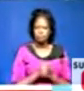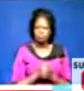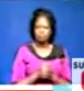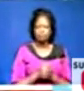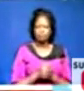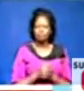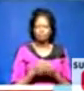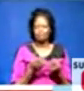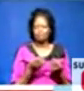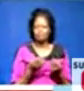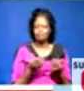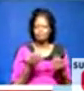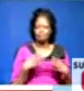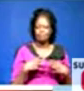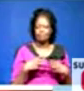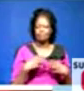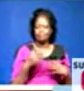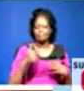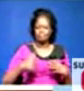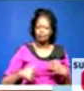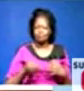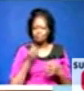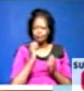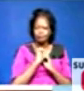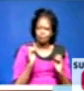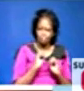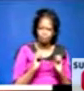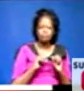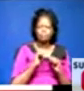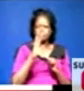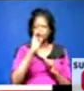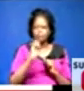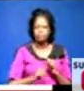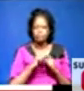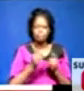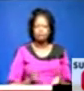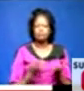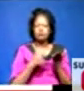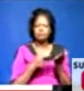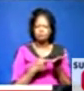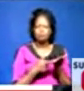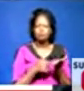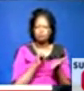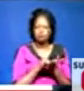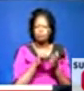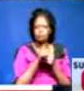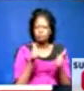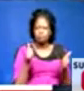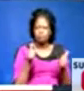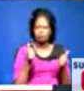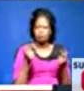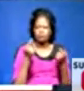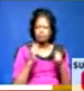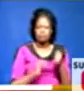at 40%. Said he will also endeavor to enlighten the community on promoting technology that is water efficient in a bid to boost